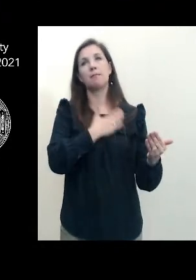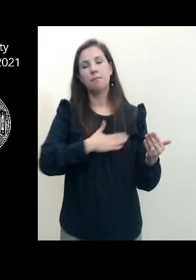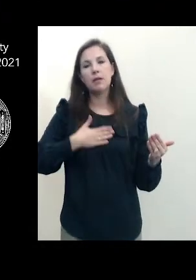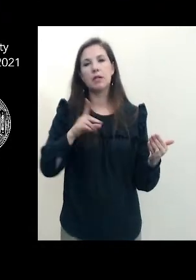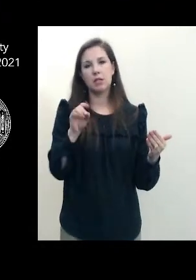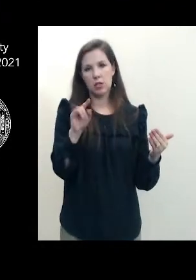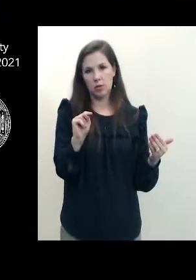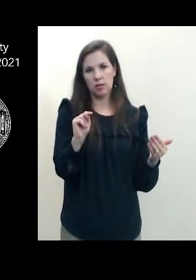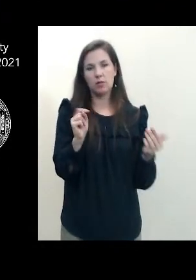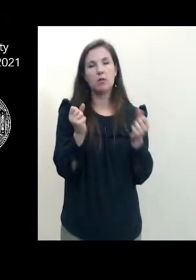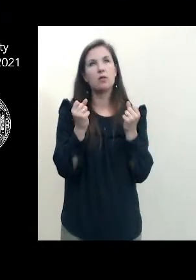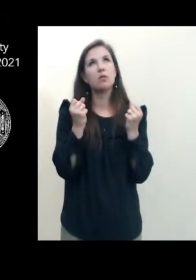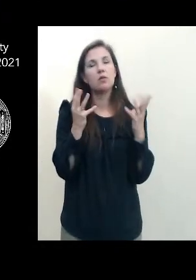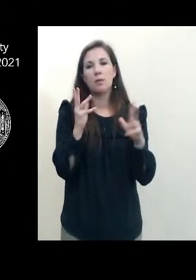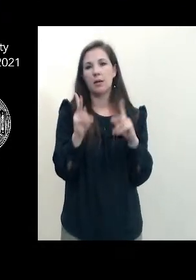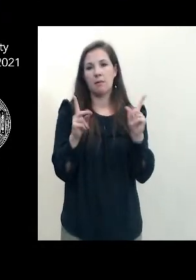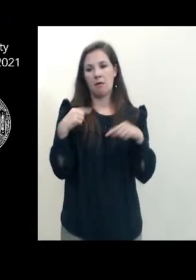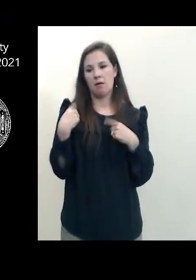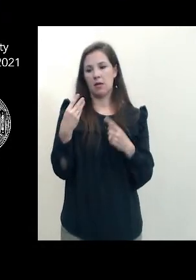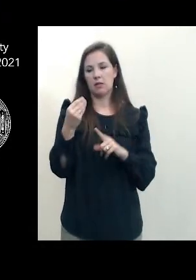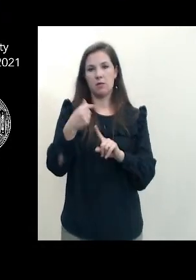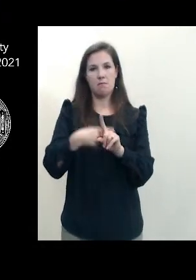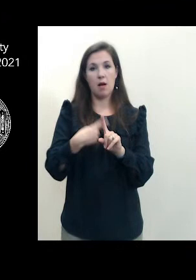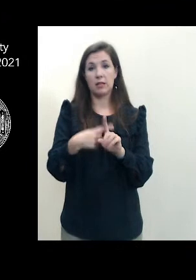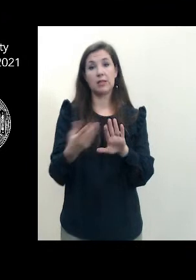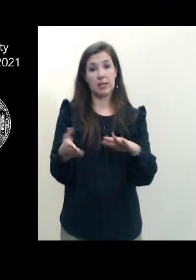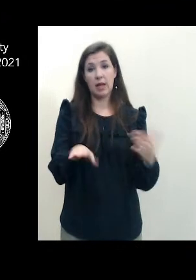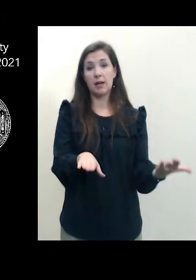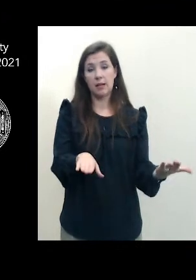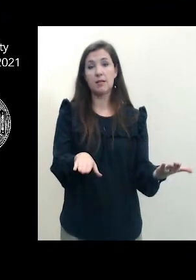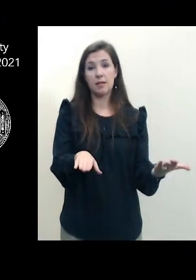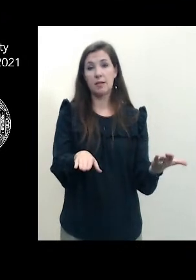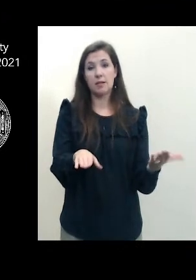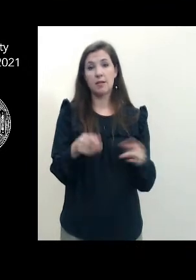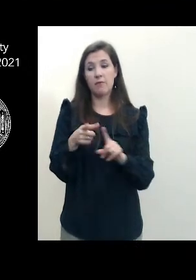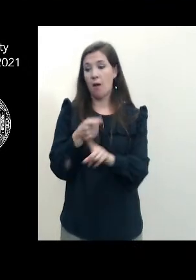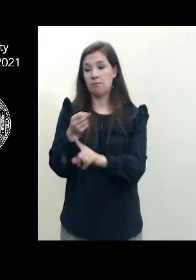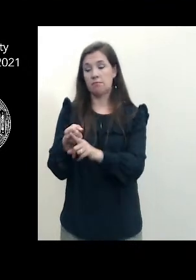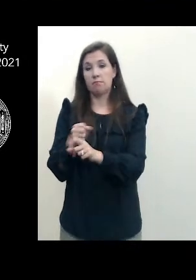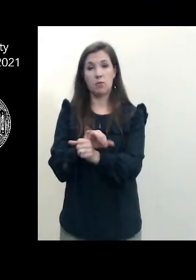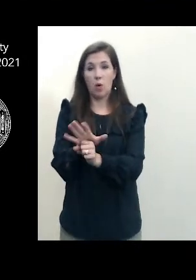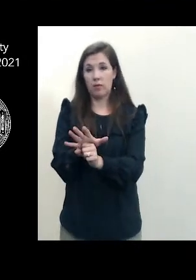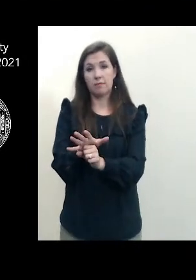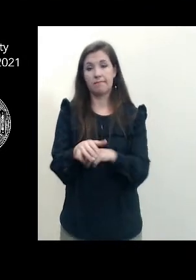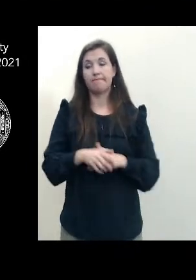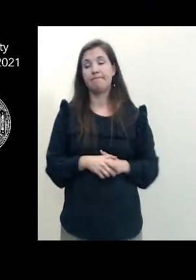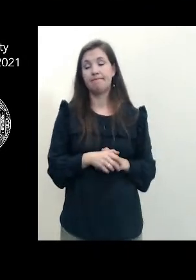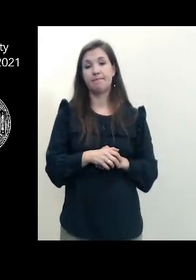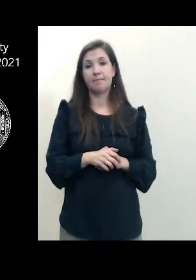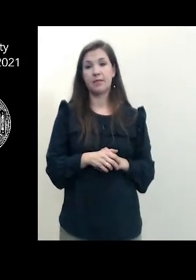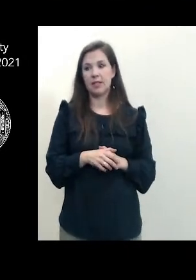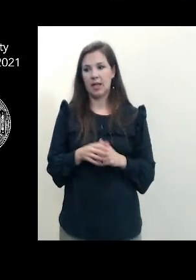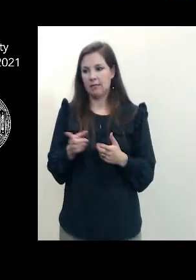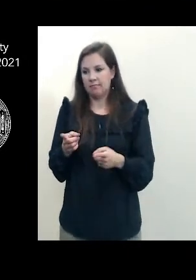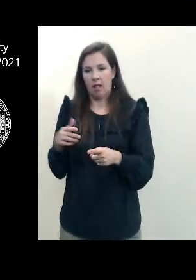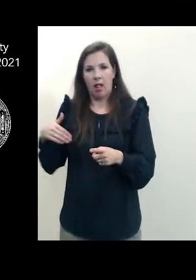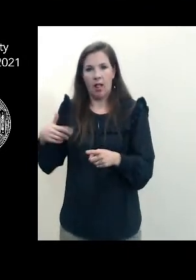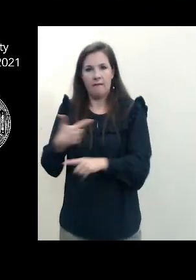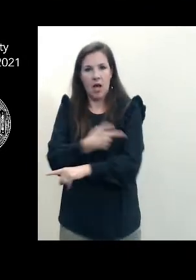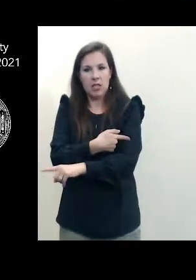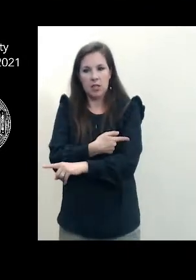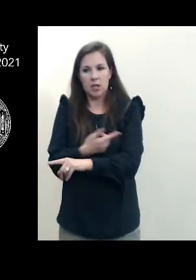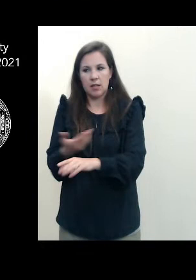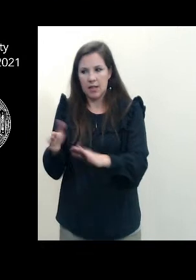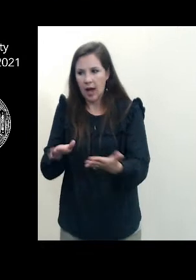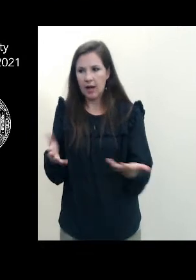it. Too many people in the last few months have died from COVID-19 in Erie County who are unvaccinated,